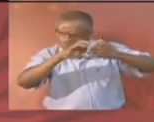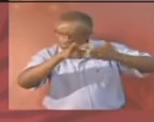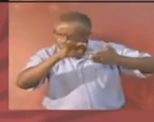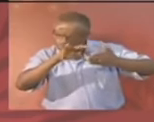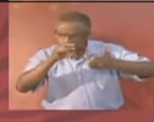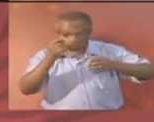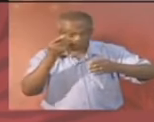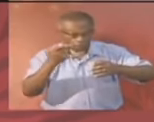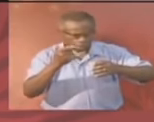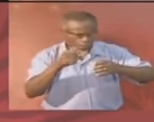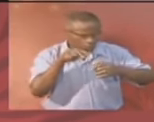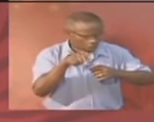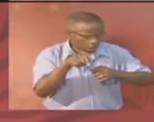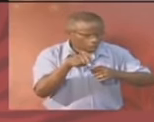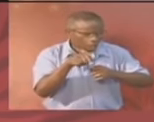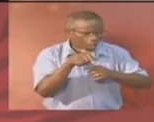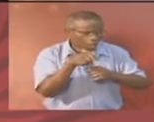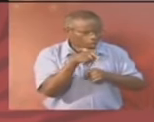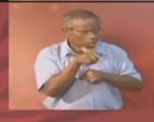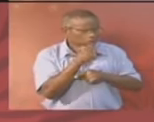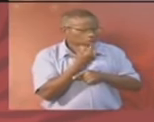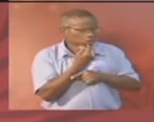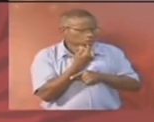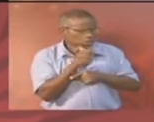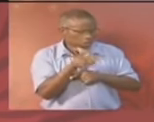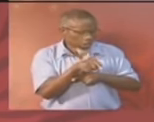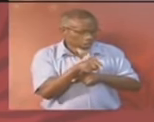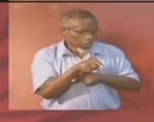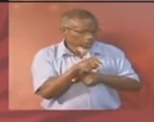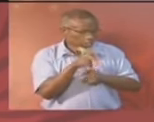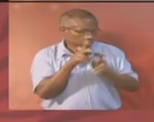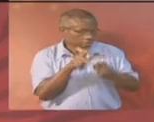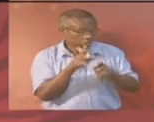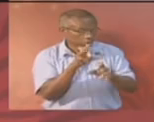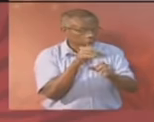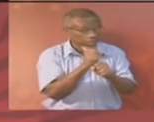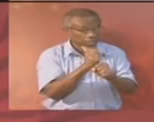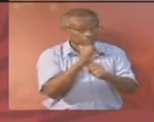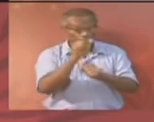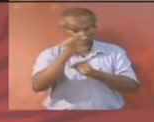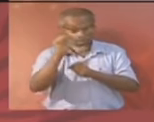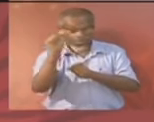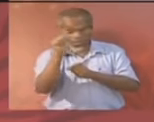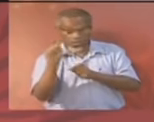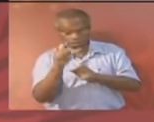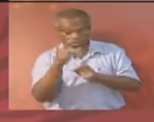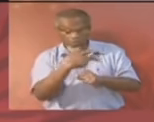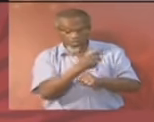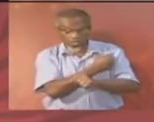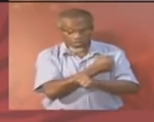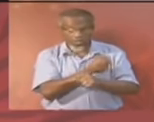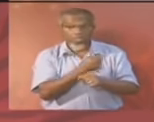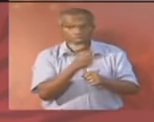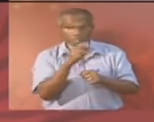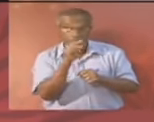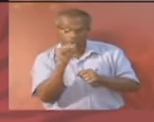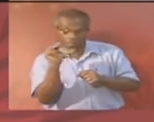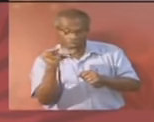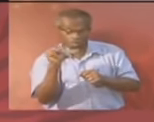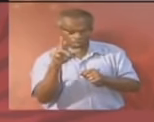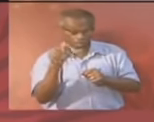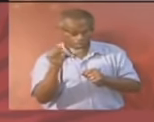received the Oxford AstraZeneca vaccine and also those who received the mRNA vaccines, they were able to